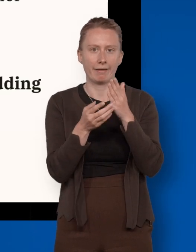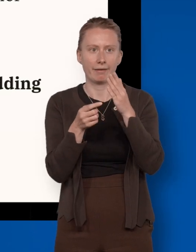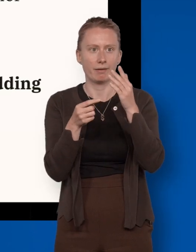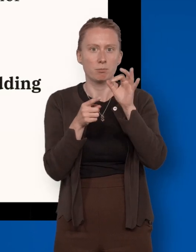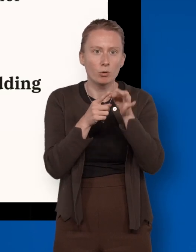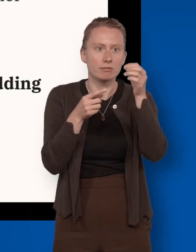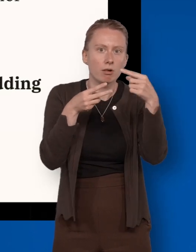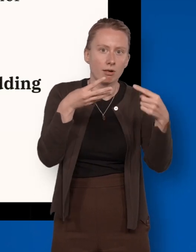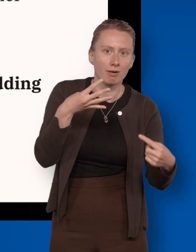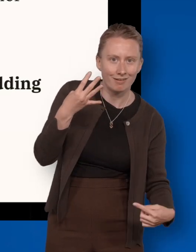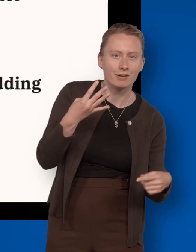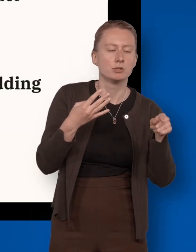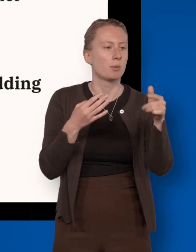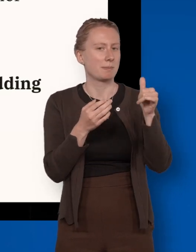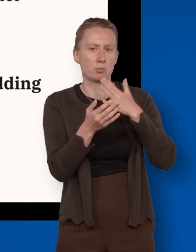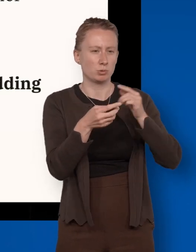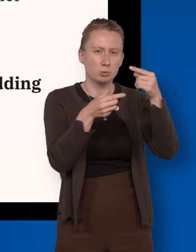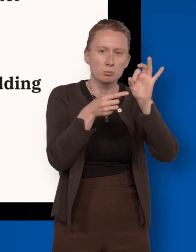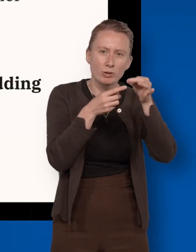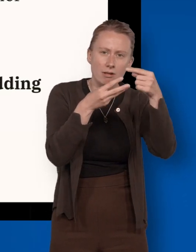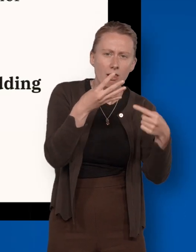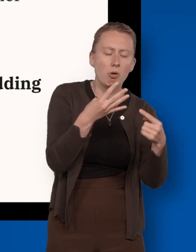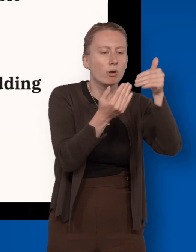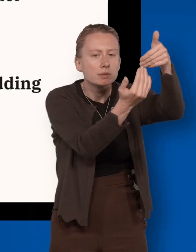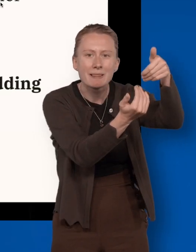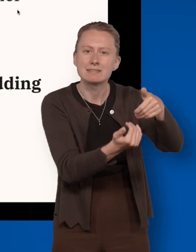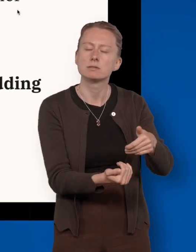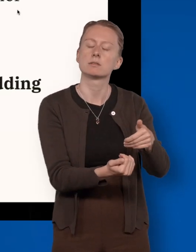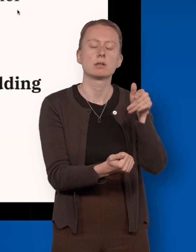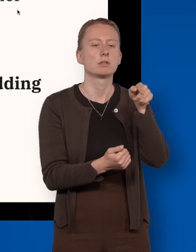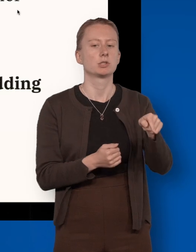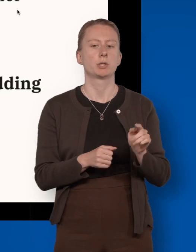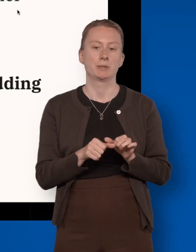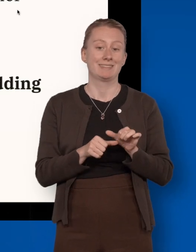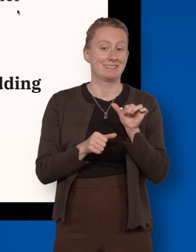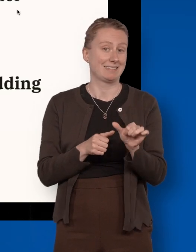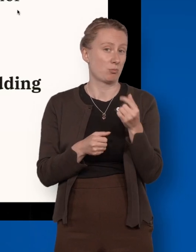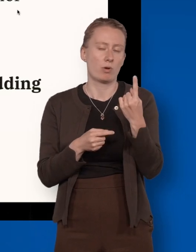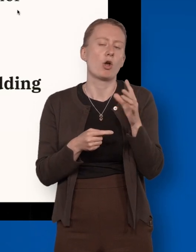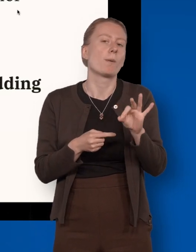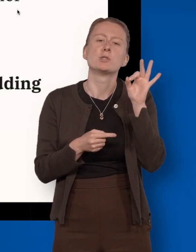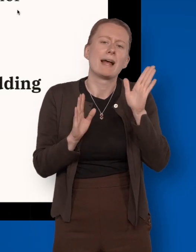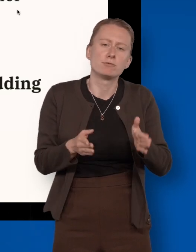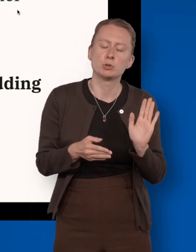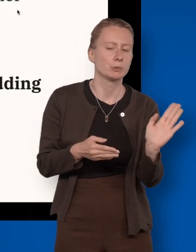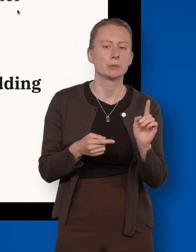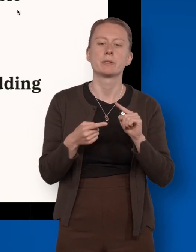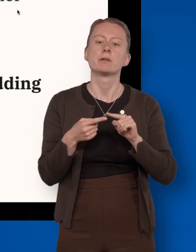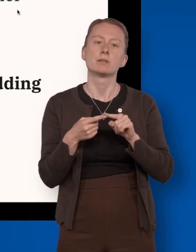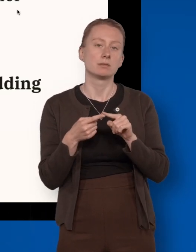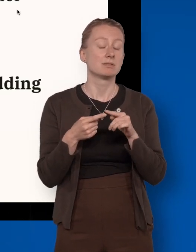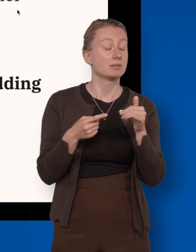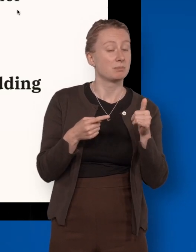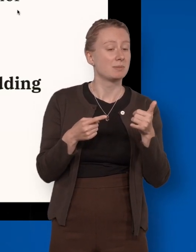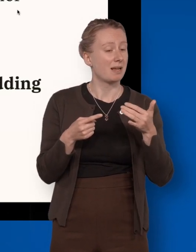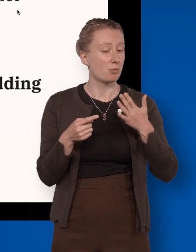into several smaller ones. This step one is an optional, and sometimes you want to do both, where you don't split it up and